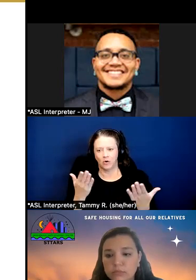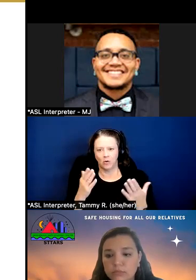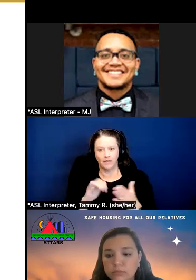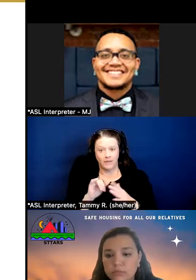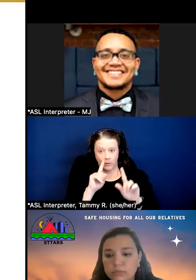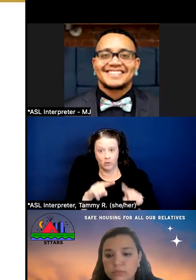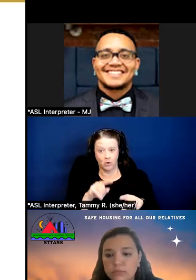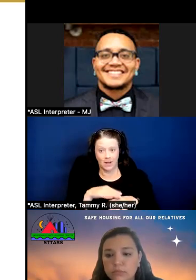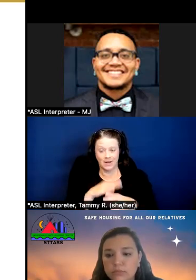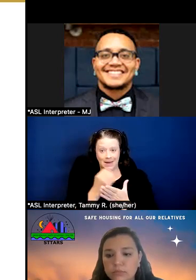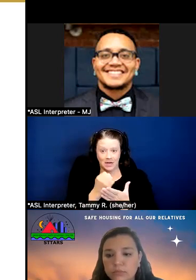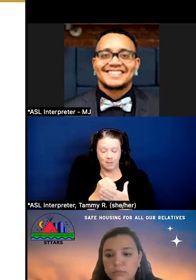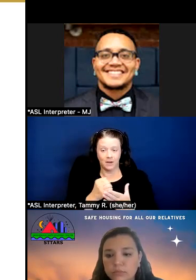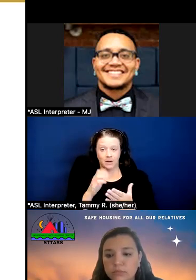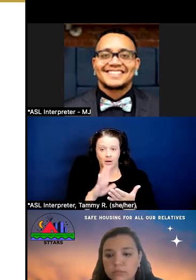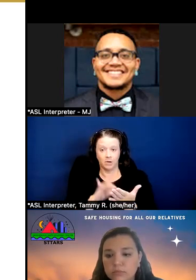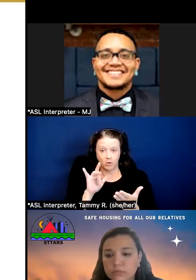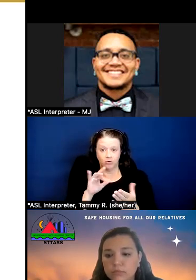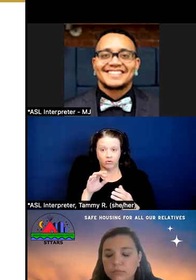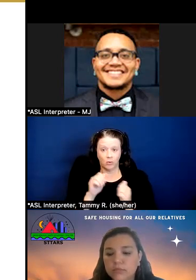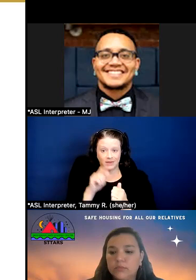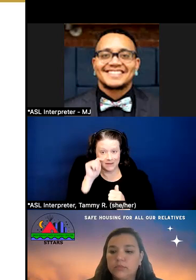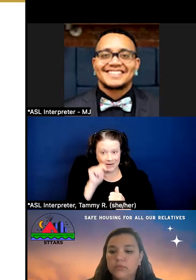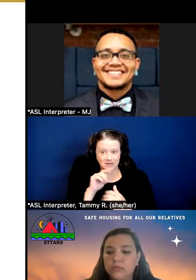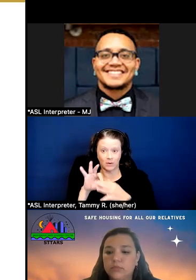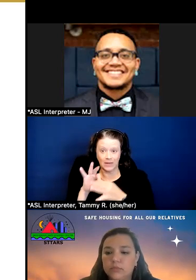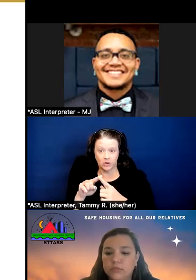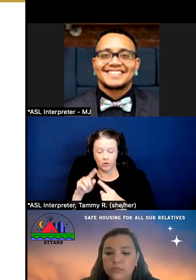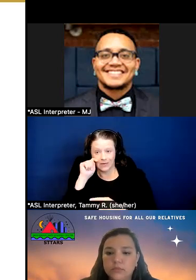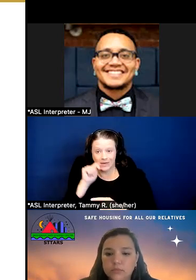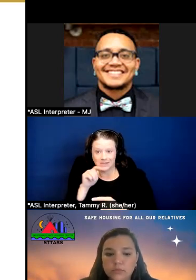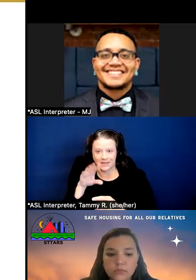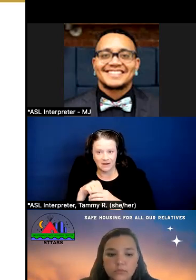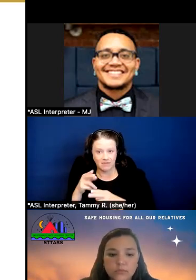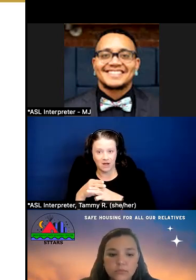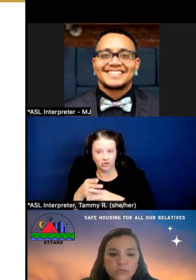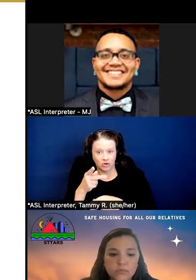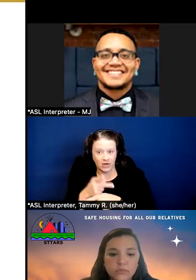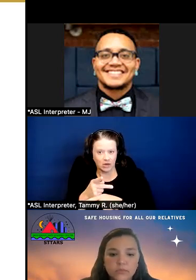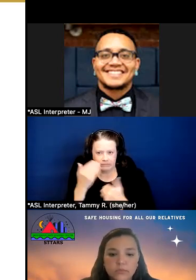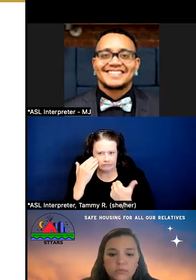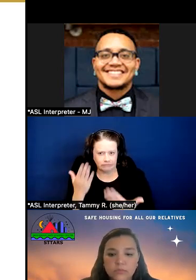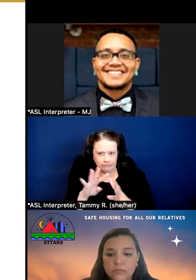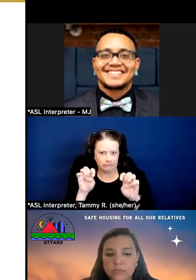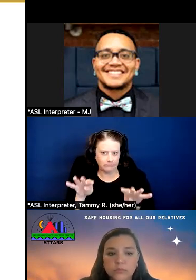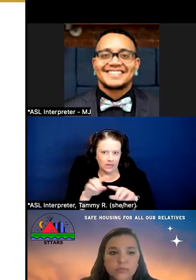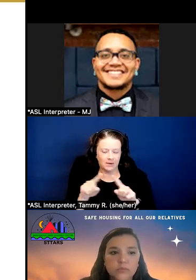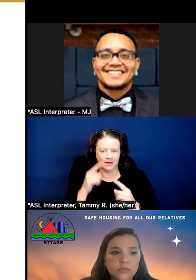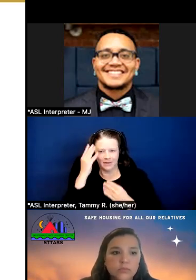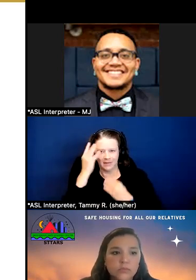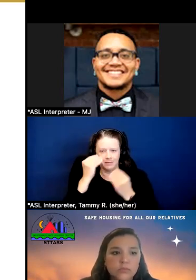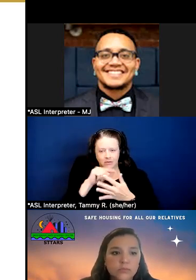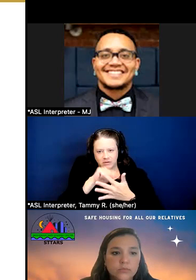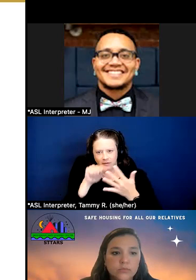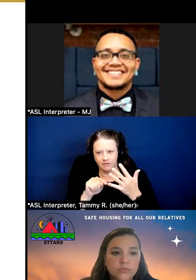on economic abuse in teens is related to folks in foster care specifically, but it is a resource thinking about some of these issues with